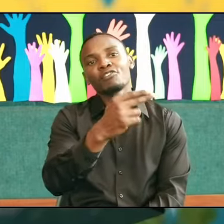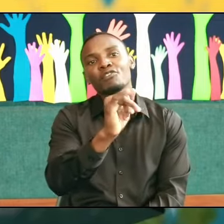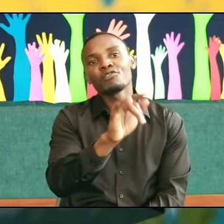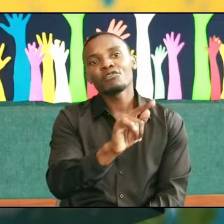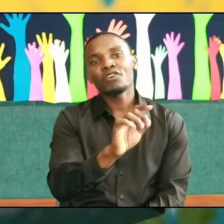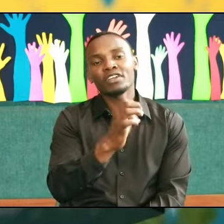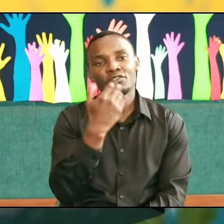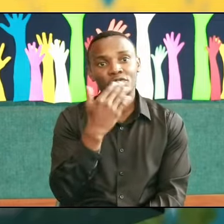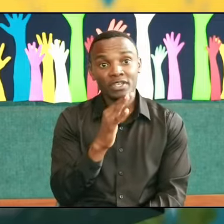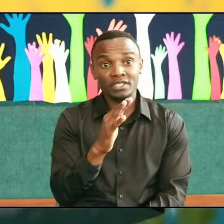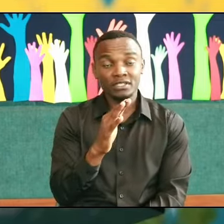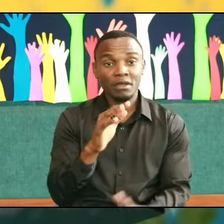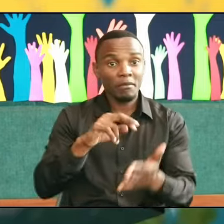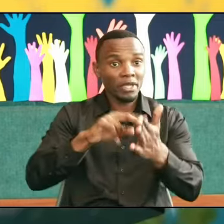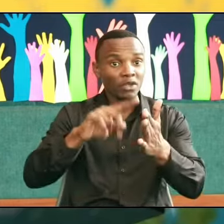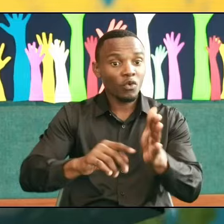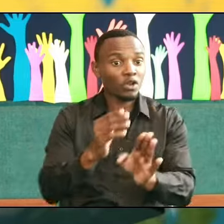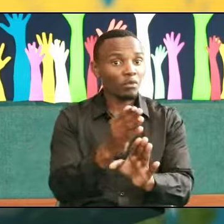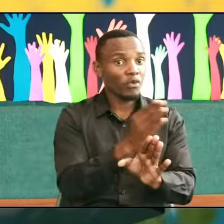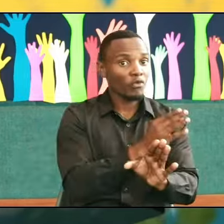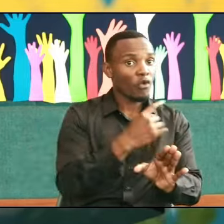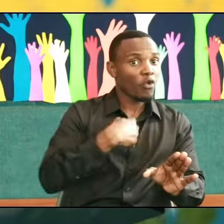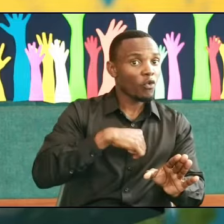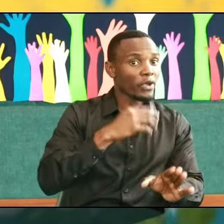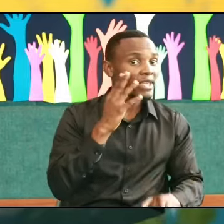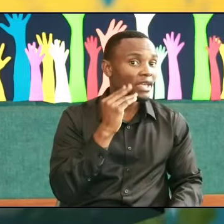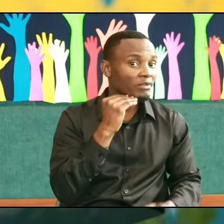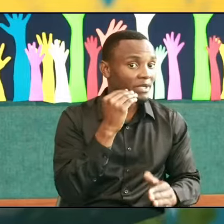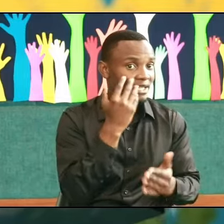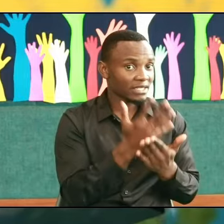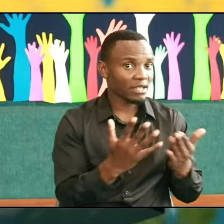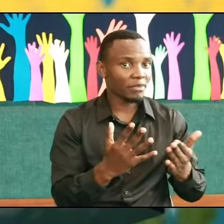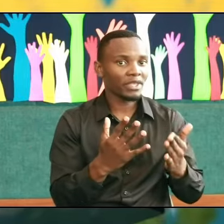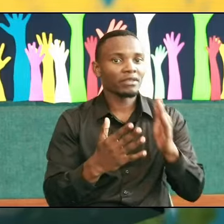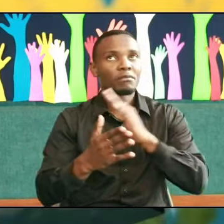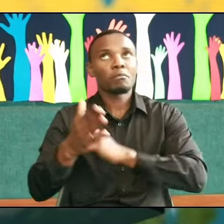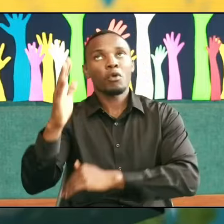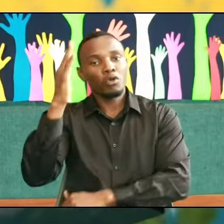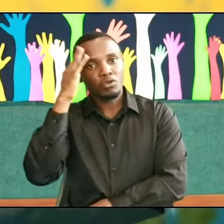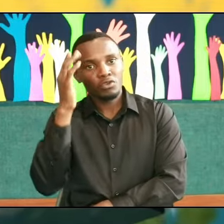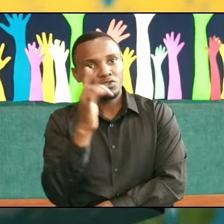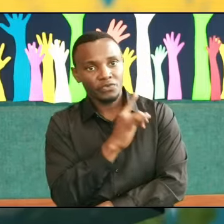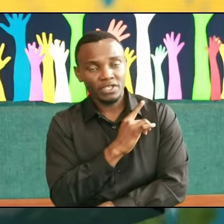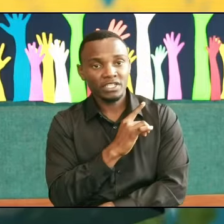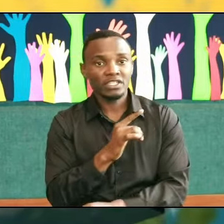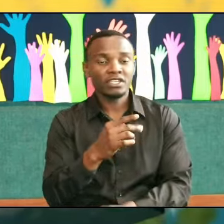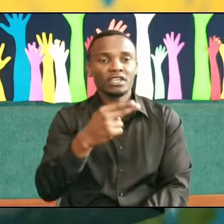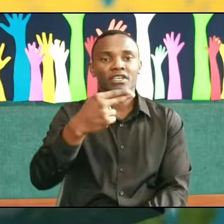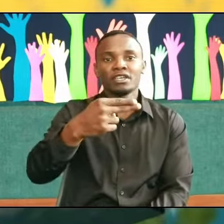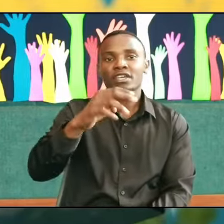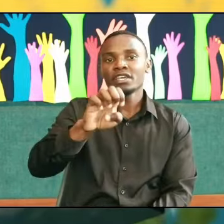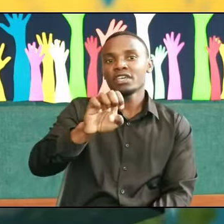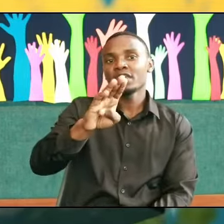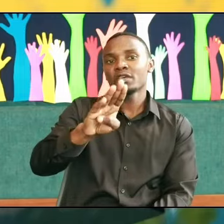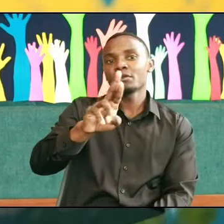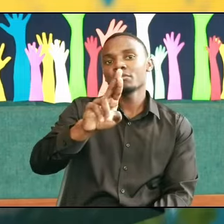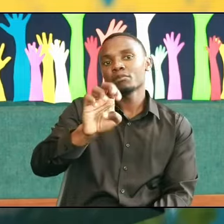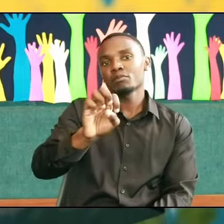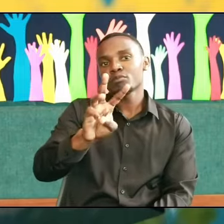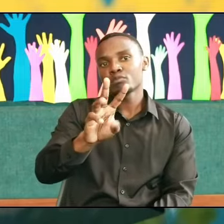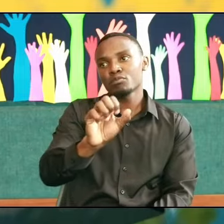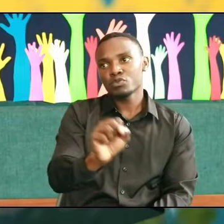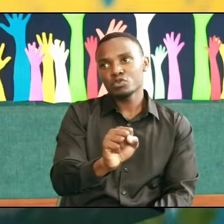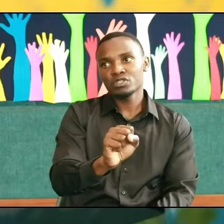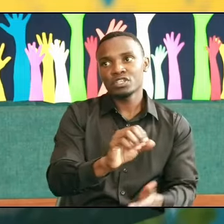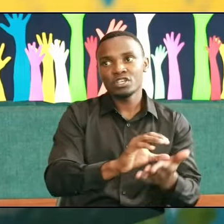into a situation, Christ has walked that road. Hebrews chapter 4, verse 15. We have a high